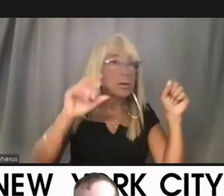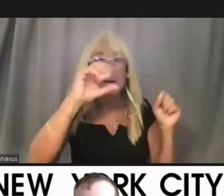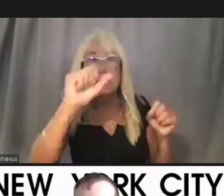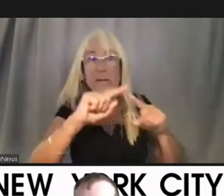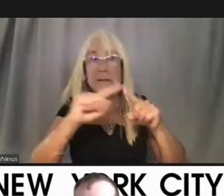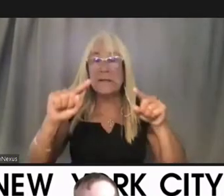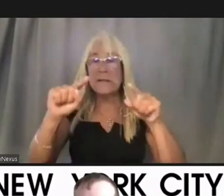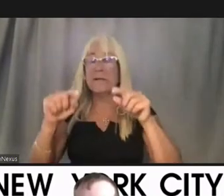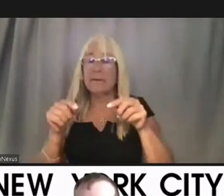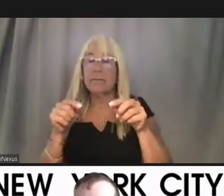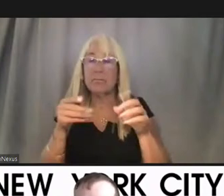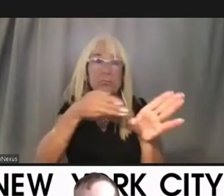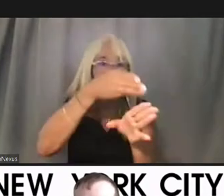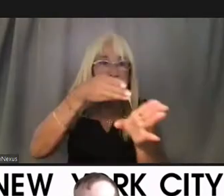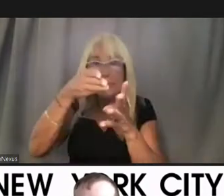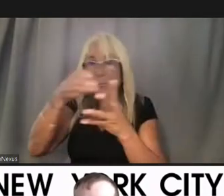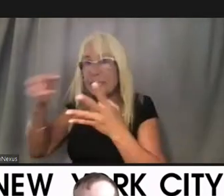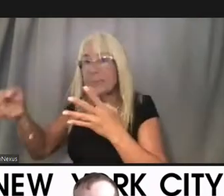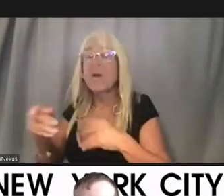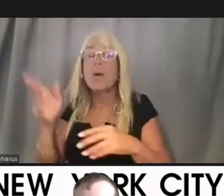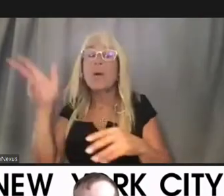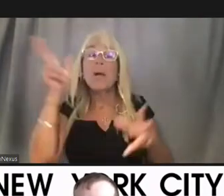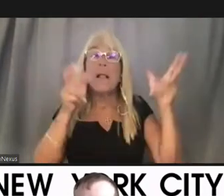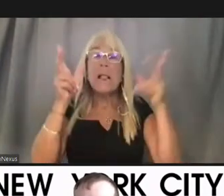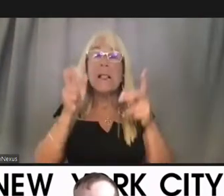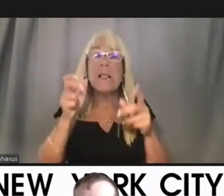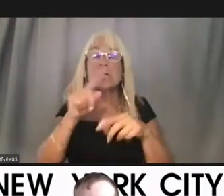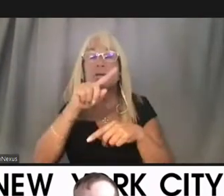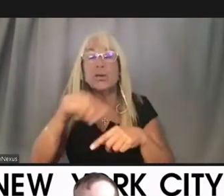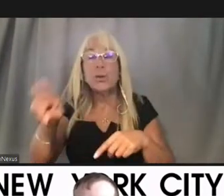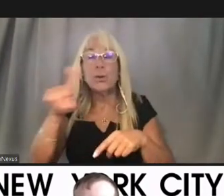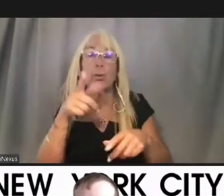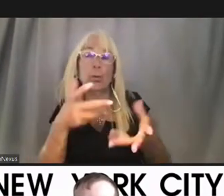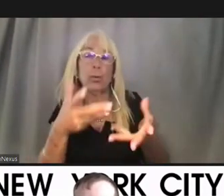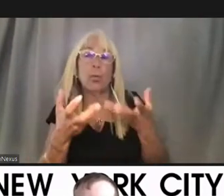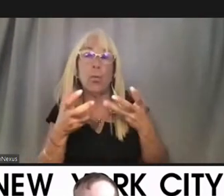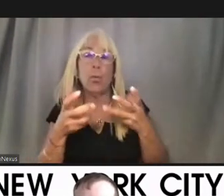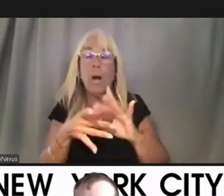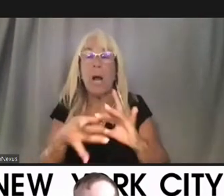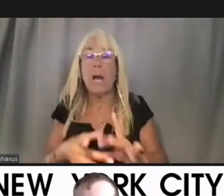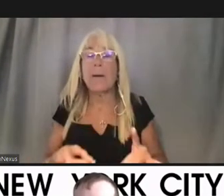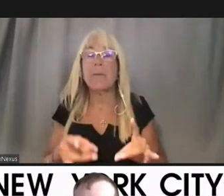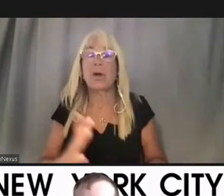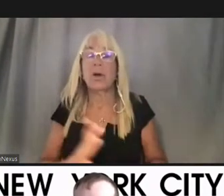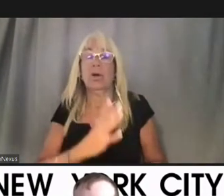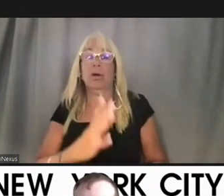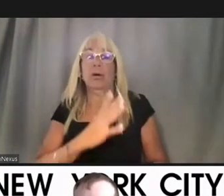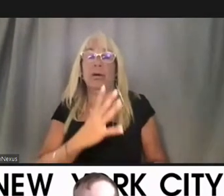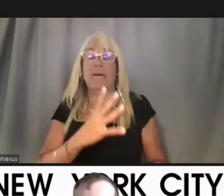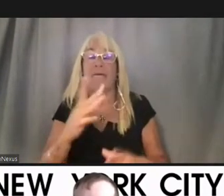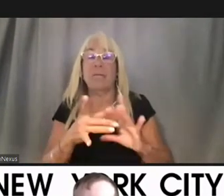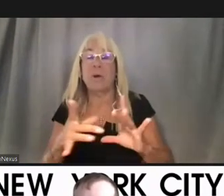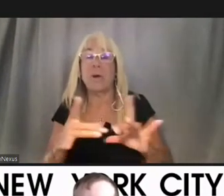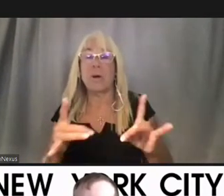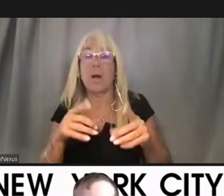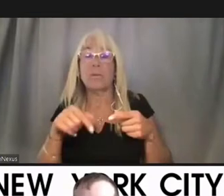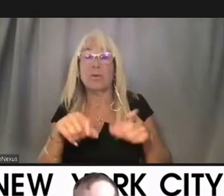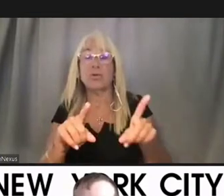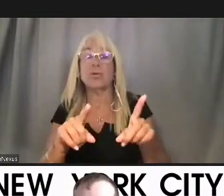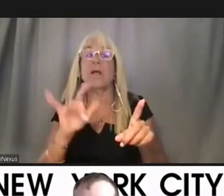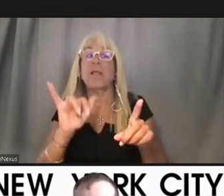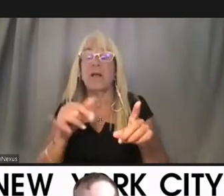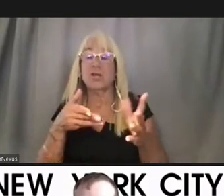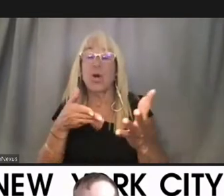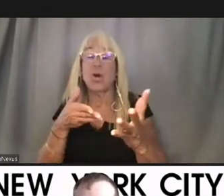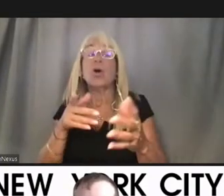we will listen to those of you who would like to provide oral comments the formal comment period on the environmental assessment continues through September